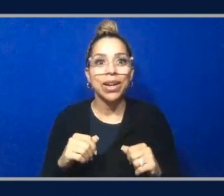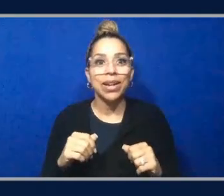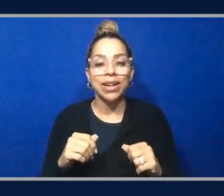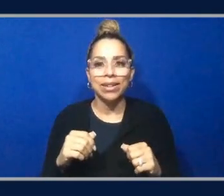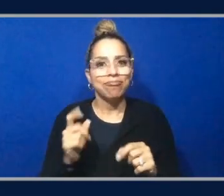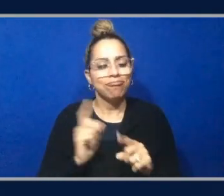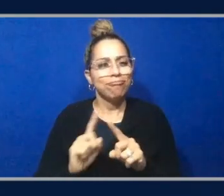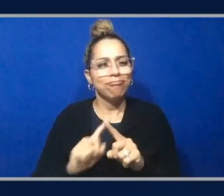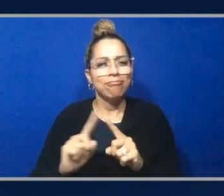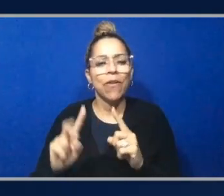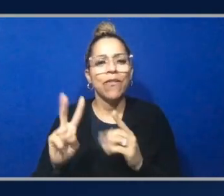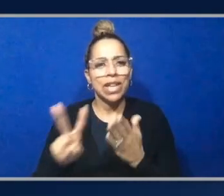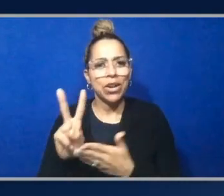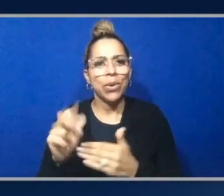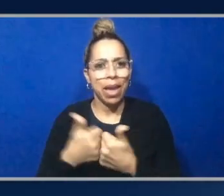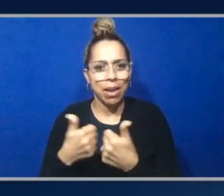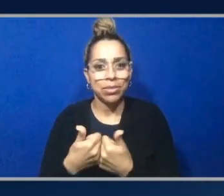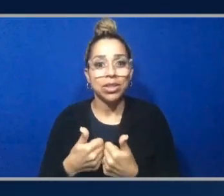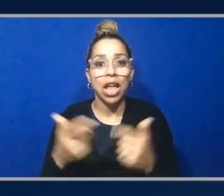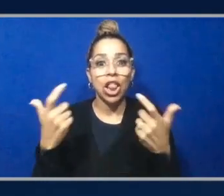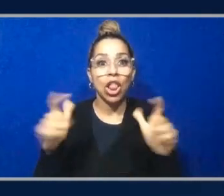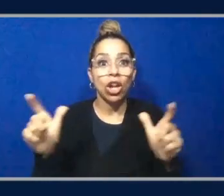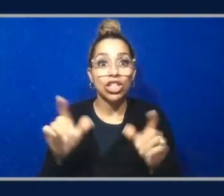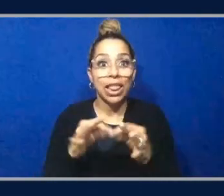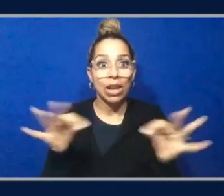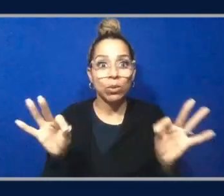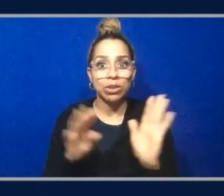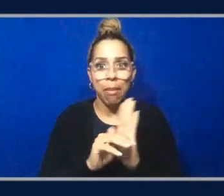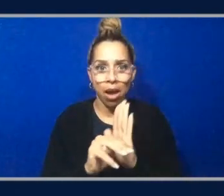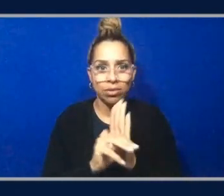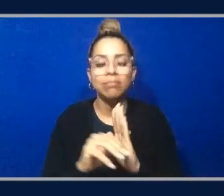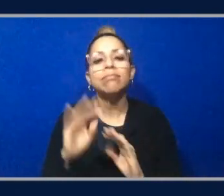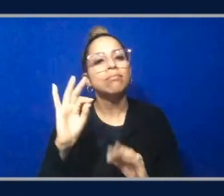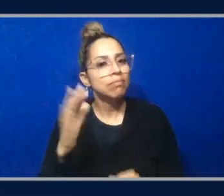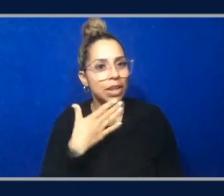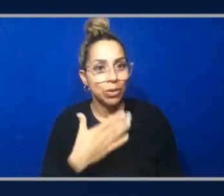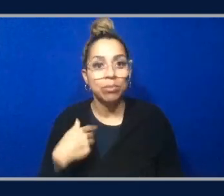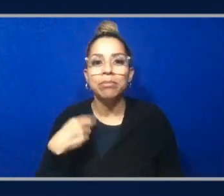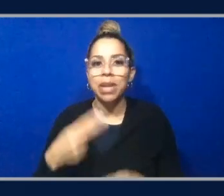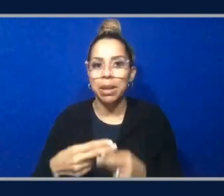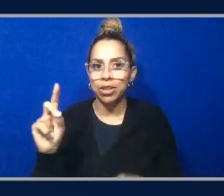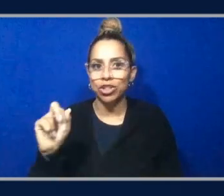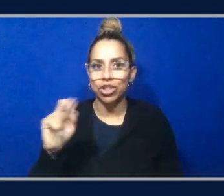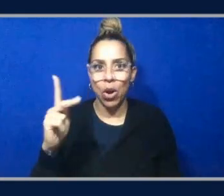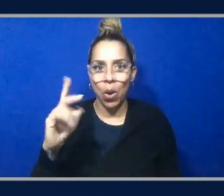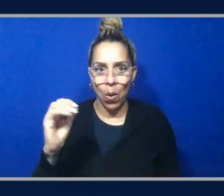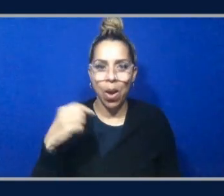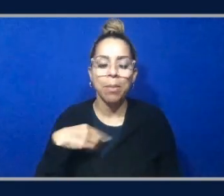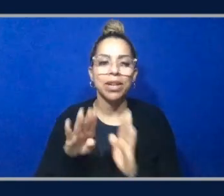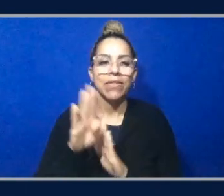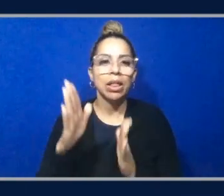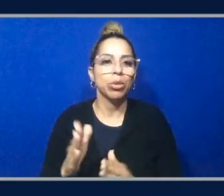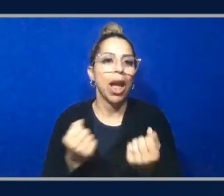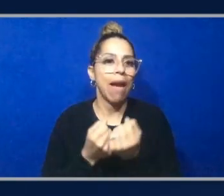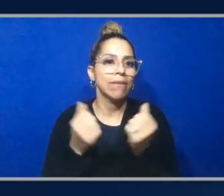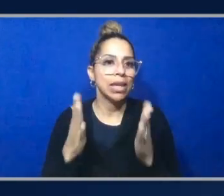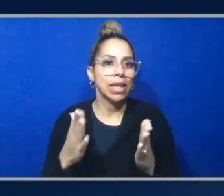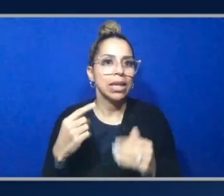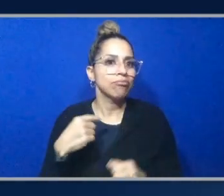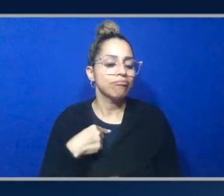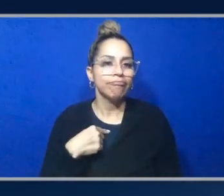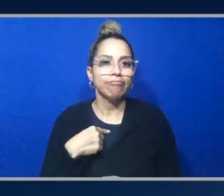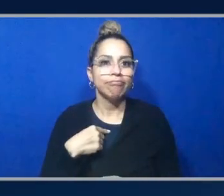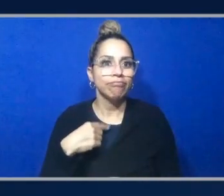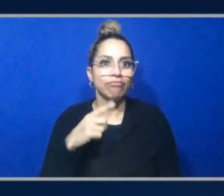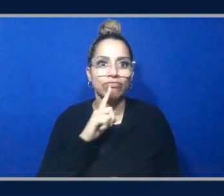and large language models. Thank you, Tiffany. My name is Darko. I'm also what they call these days a developer advocate. I come from a long line